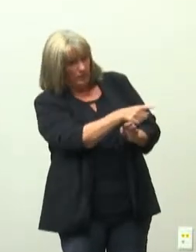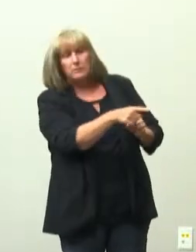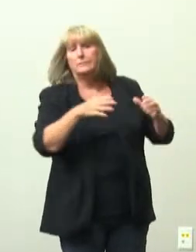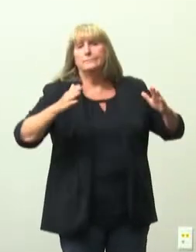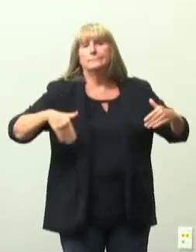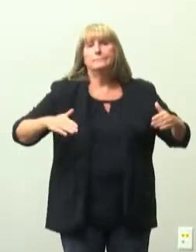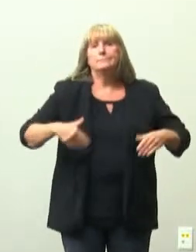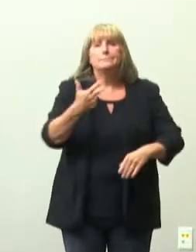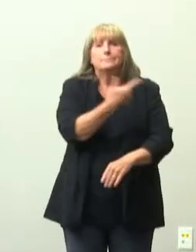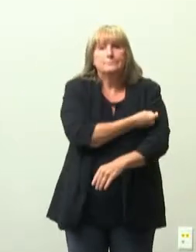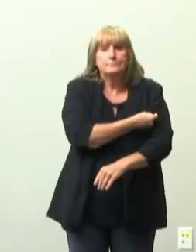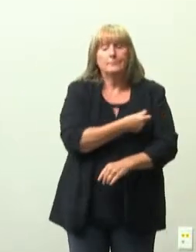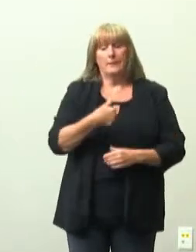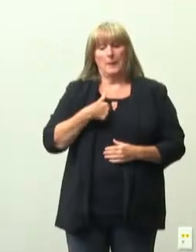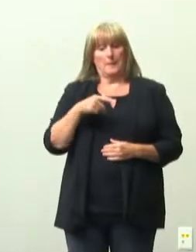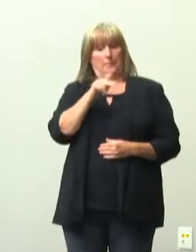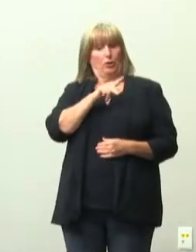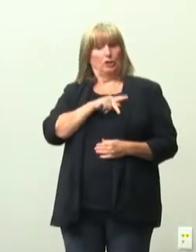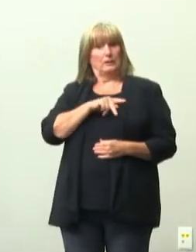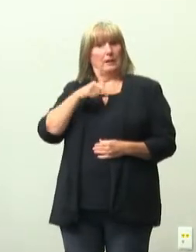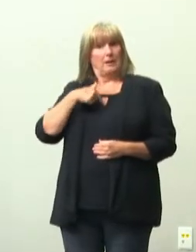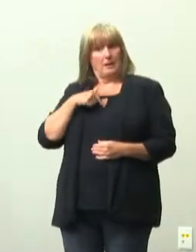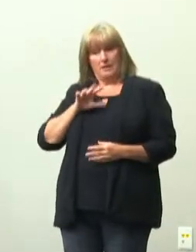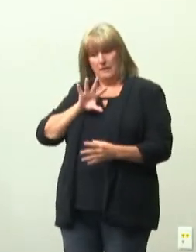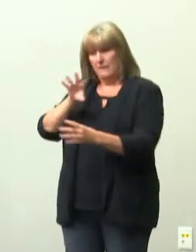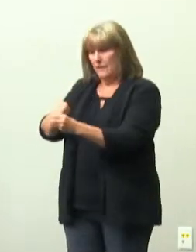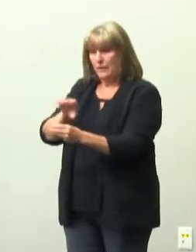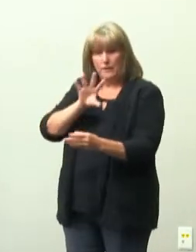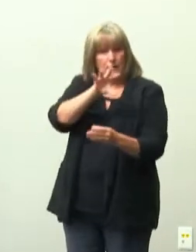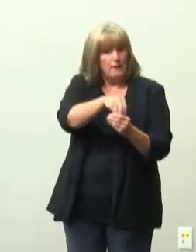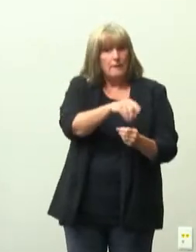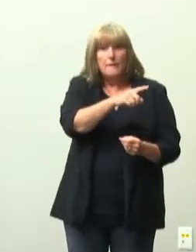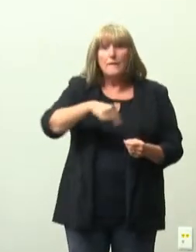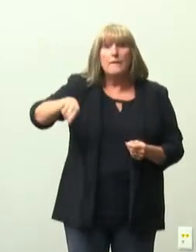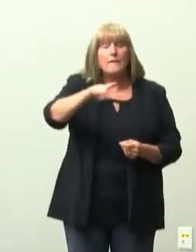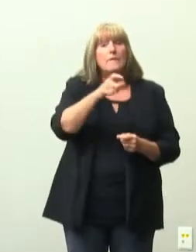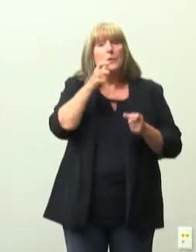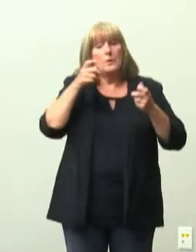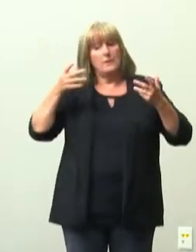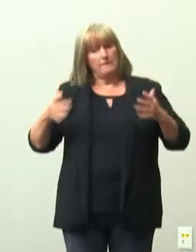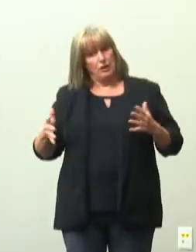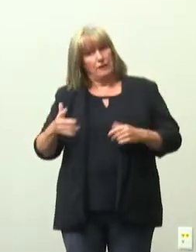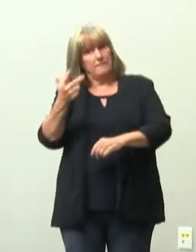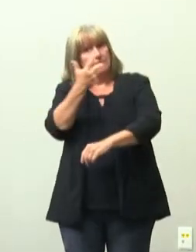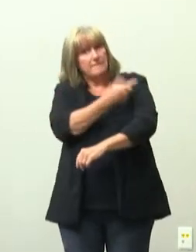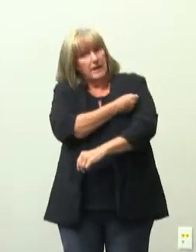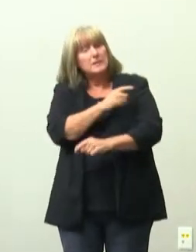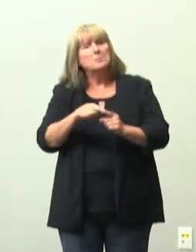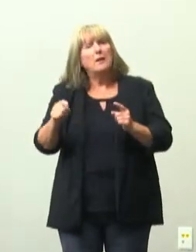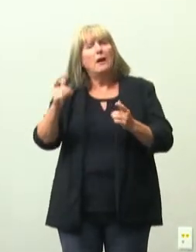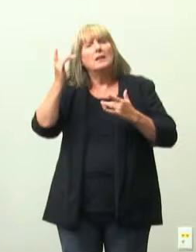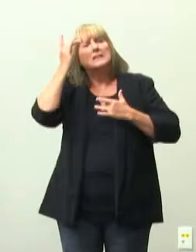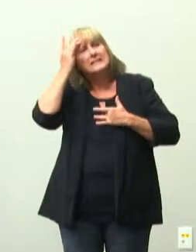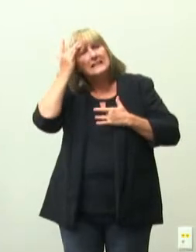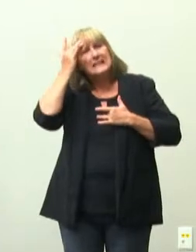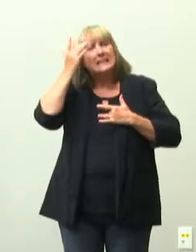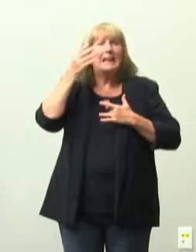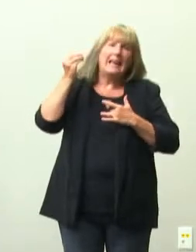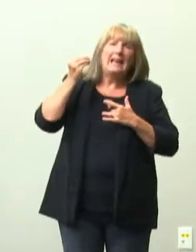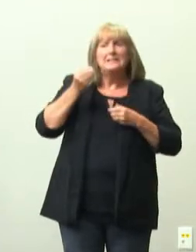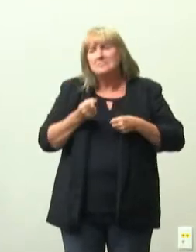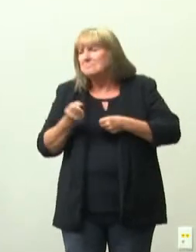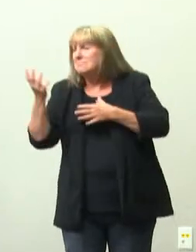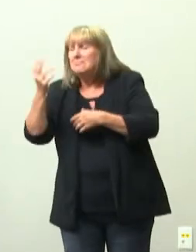unvaccinated. Personally, the ones I have been involved with that have been vaccinated but got ill enough to require hospitalizations